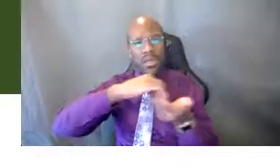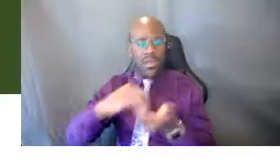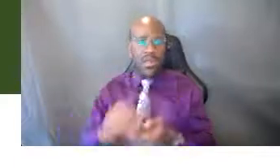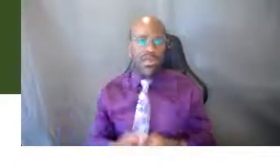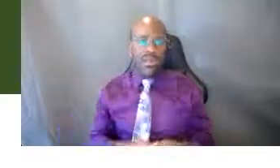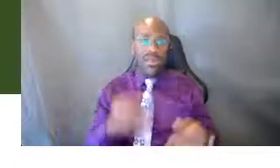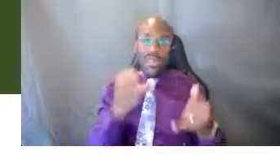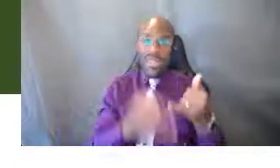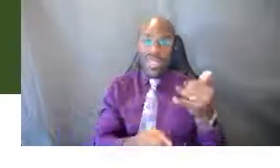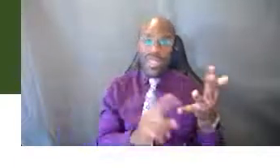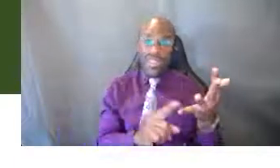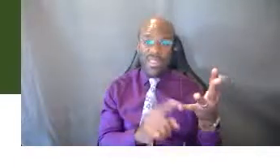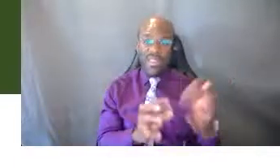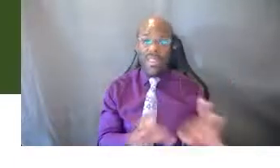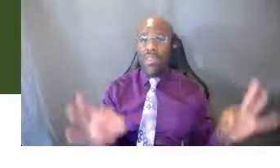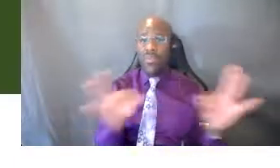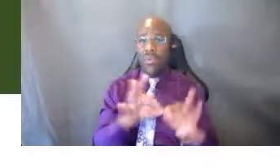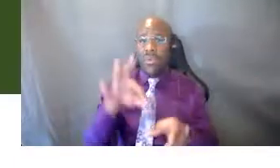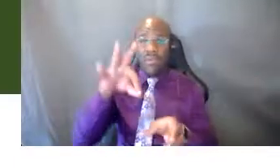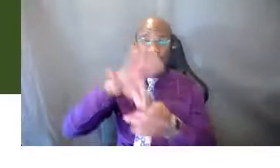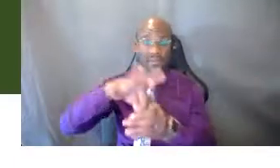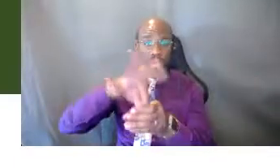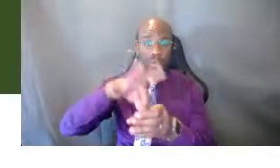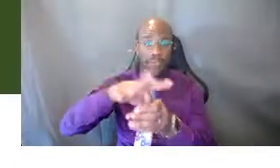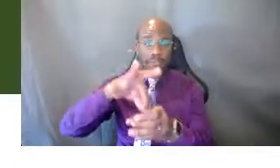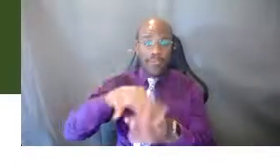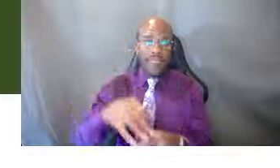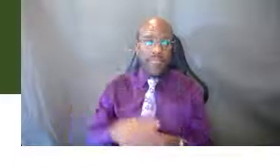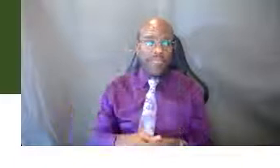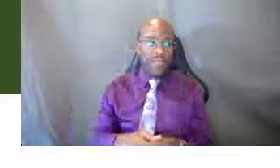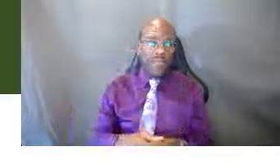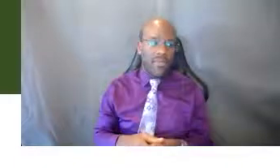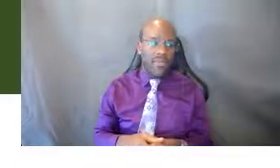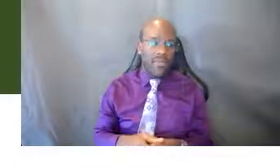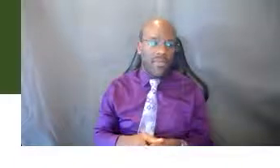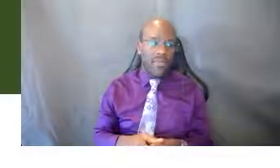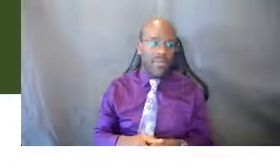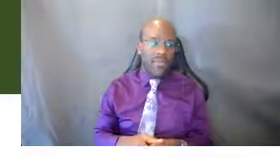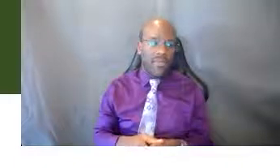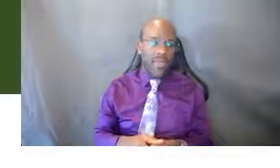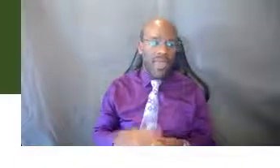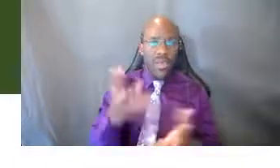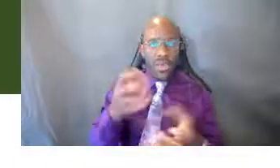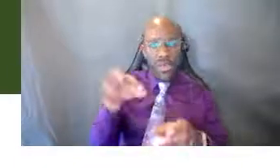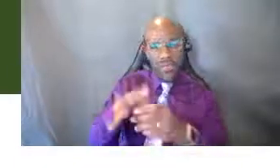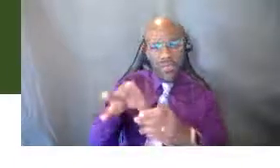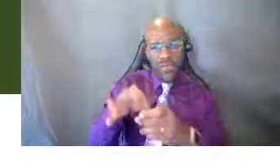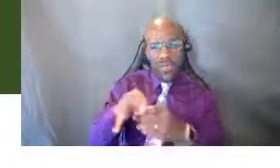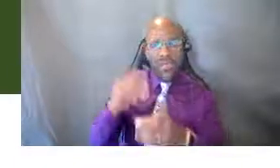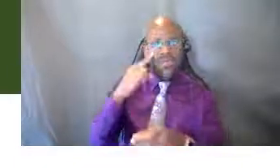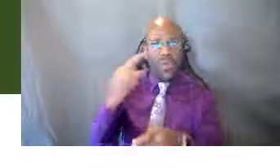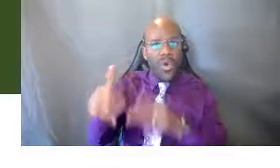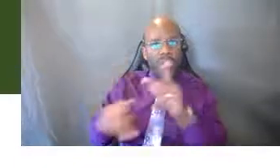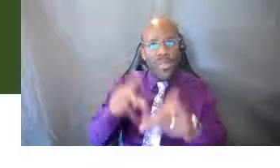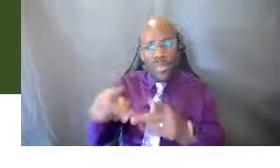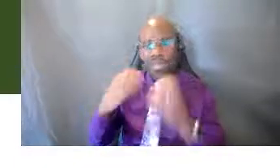important, I think. Voting for individuals, voting for candidates who care about these issues, who care